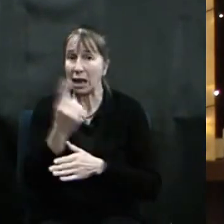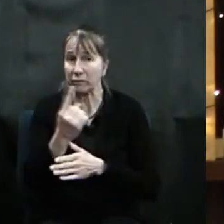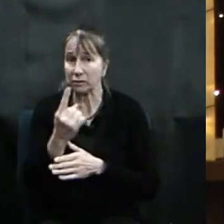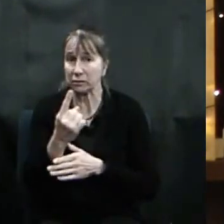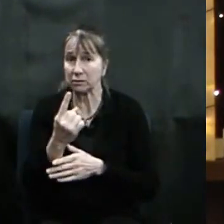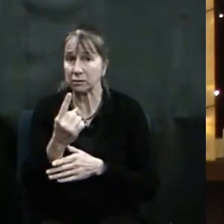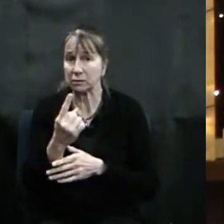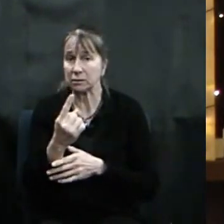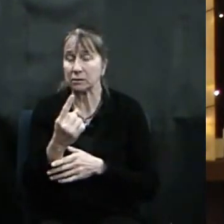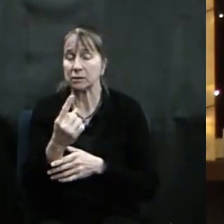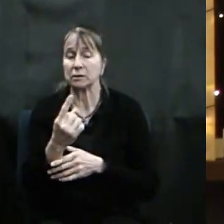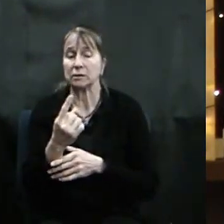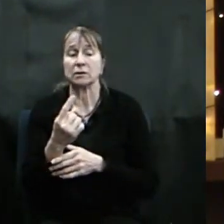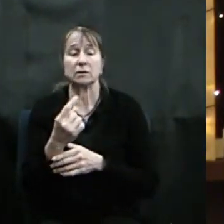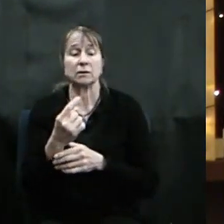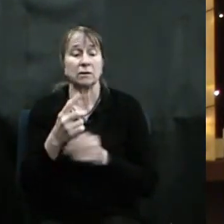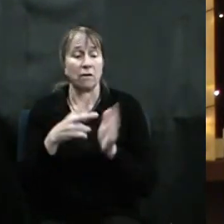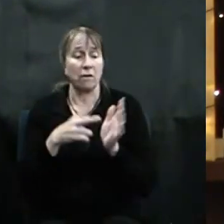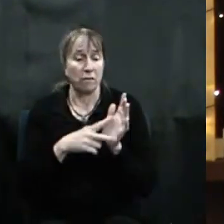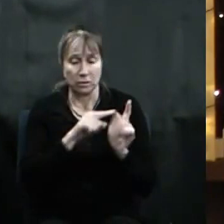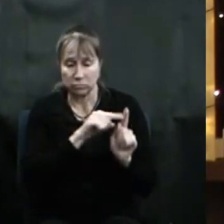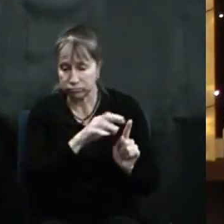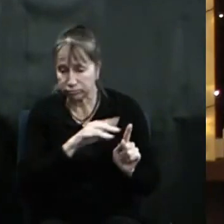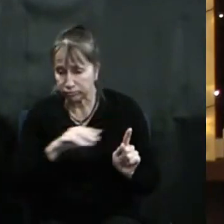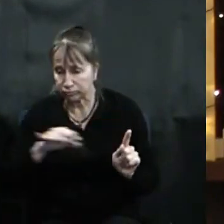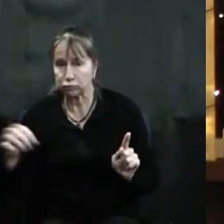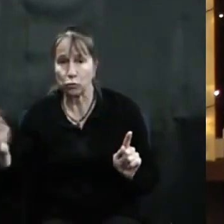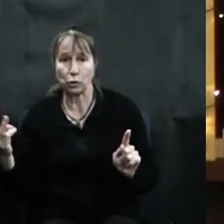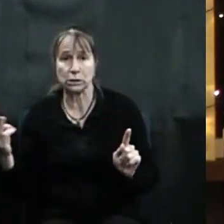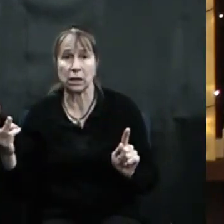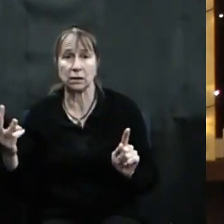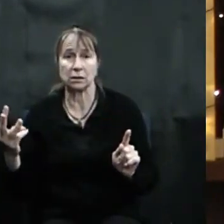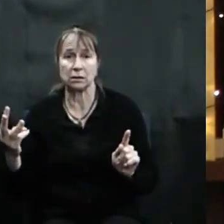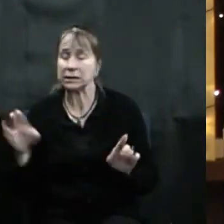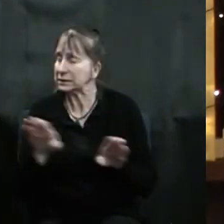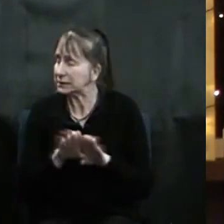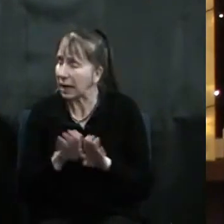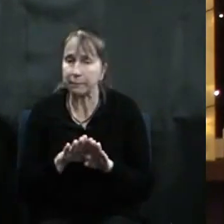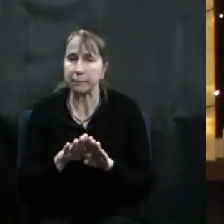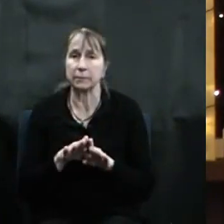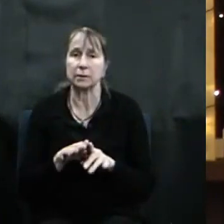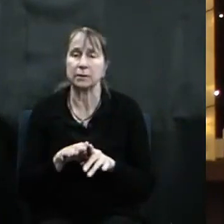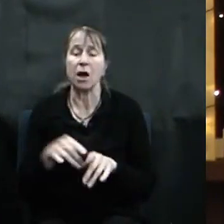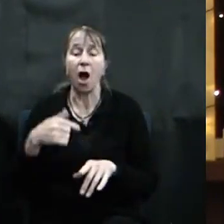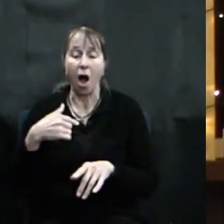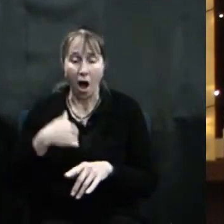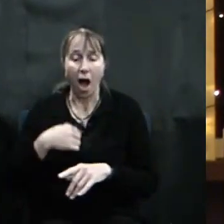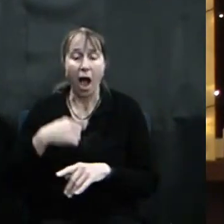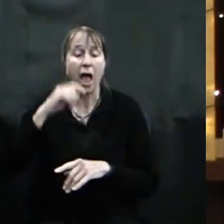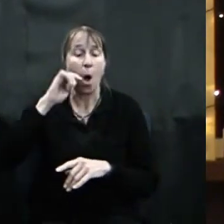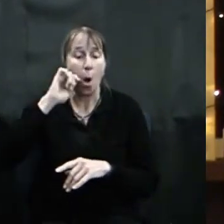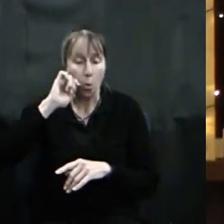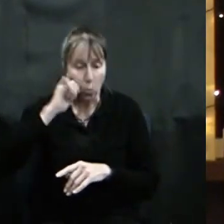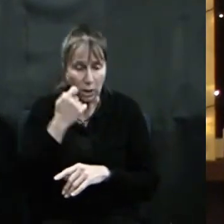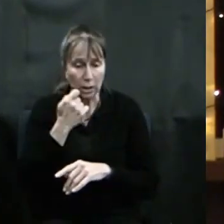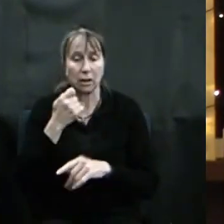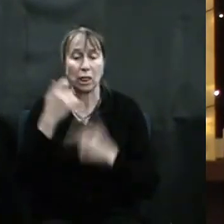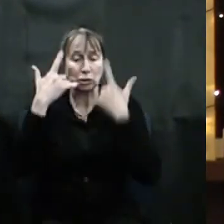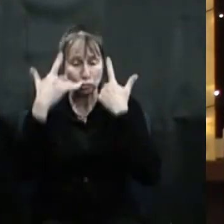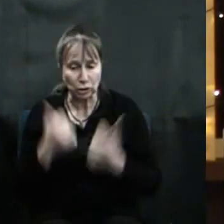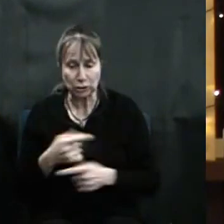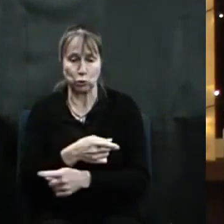thing. And I will bring you out of the midst of it and give you into the hands of foreigners and execute judgments upon